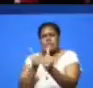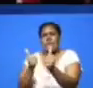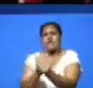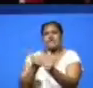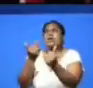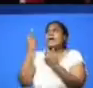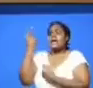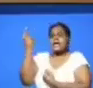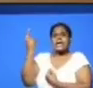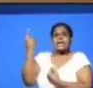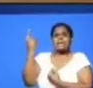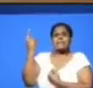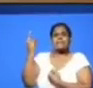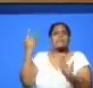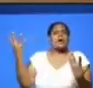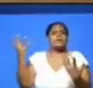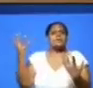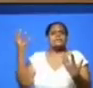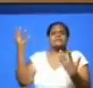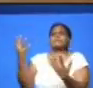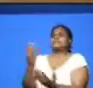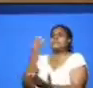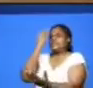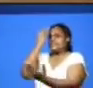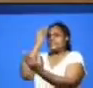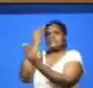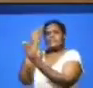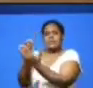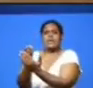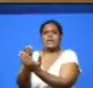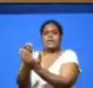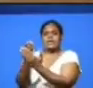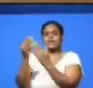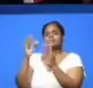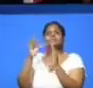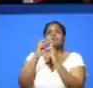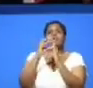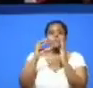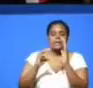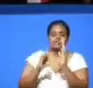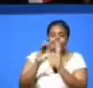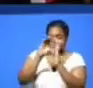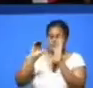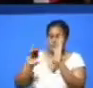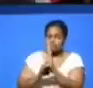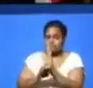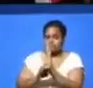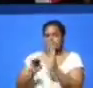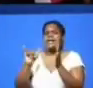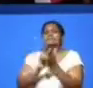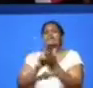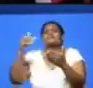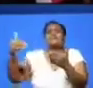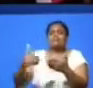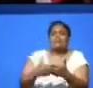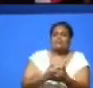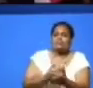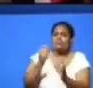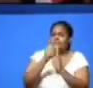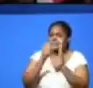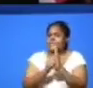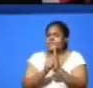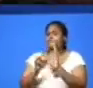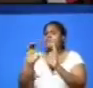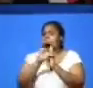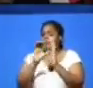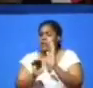you love me, keep my commandments. That's a New Testament command, and he is speaking of